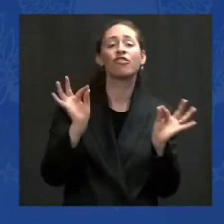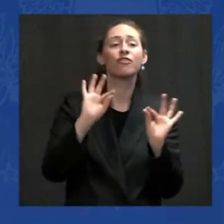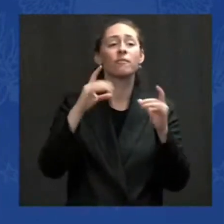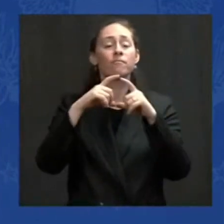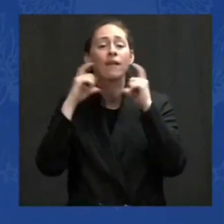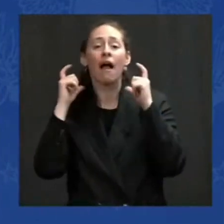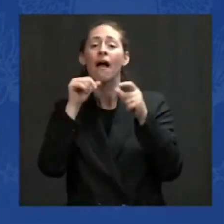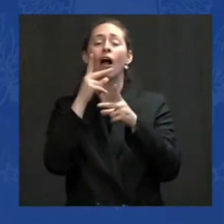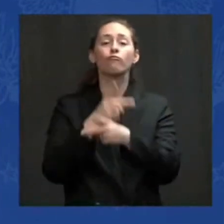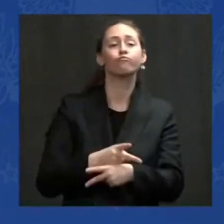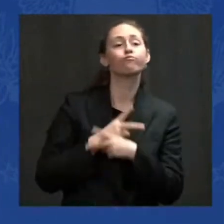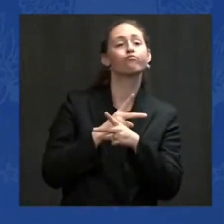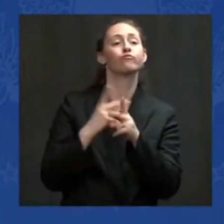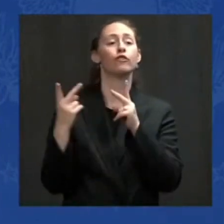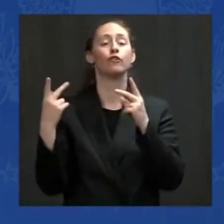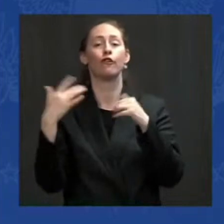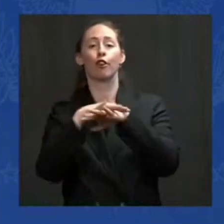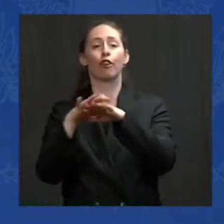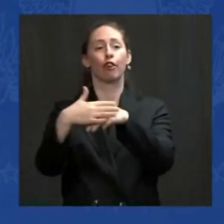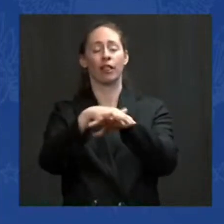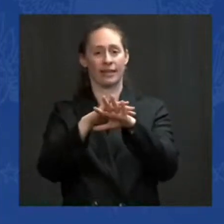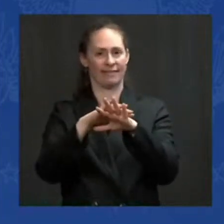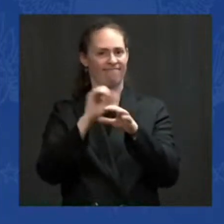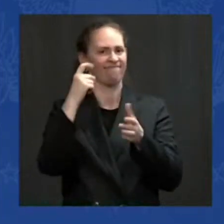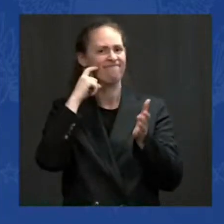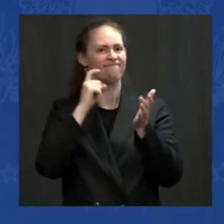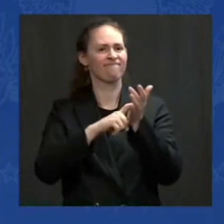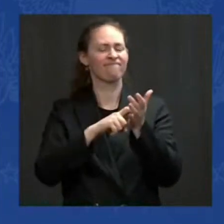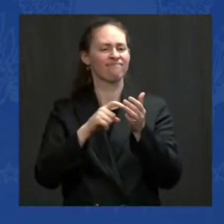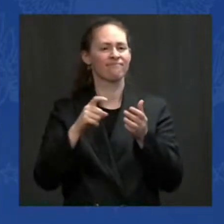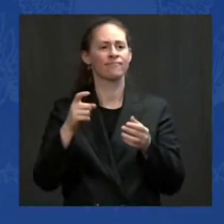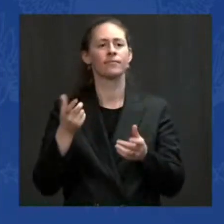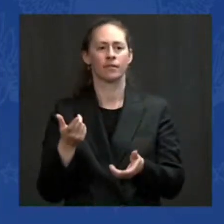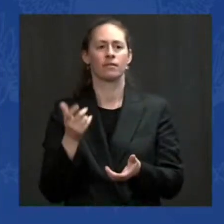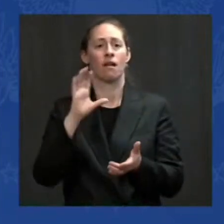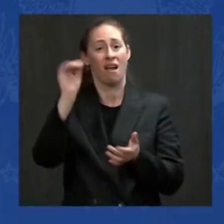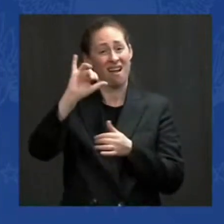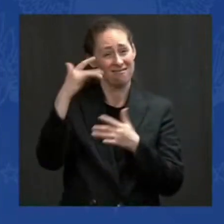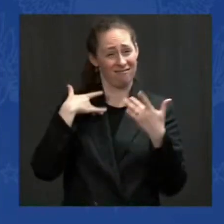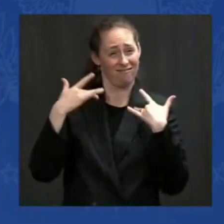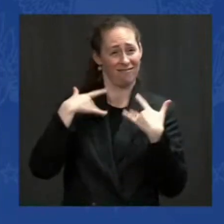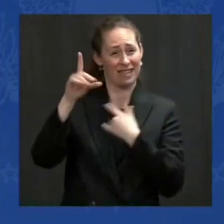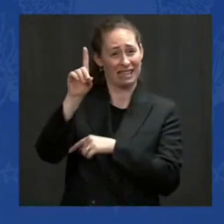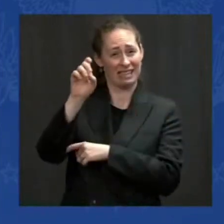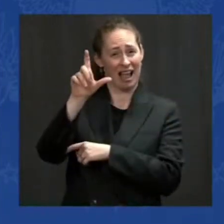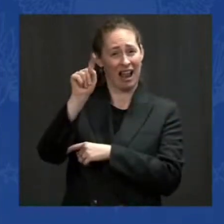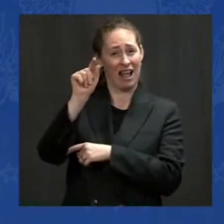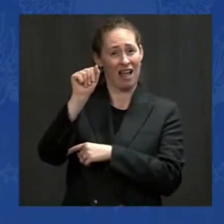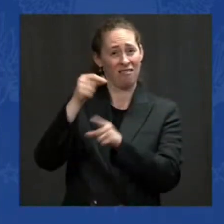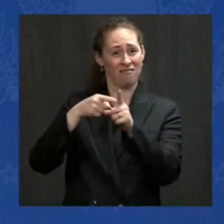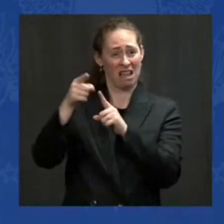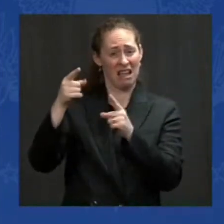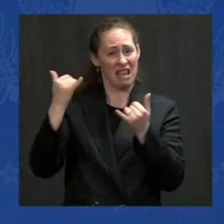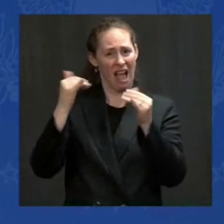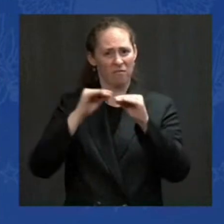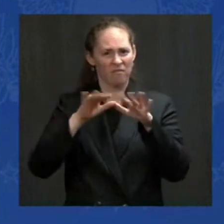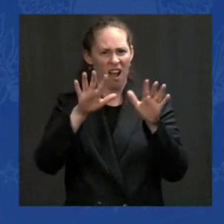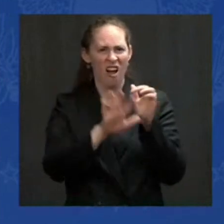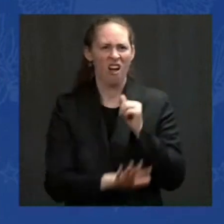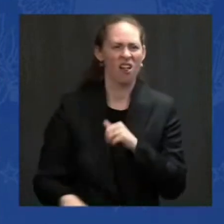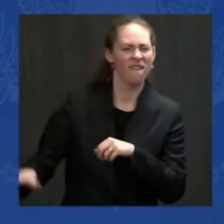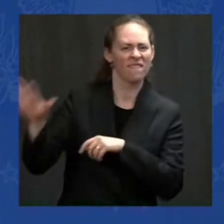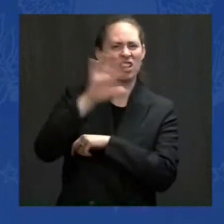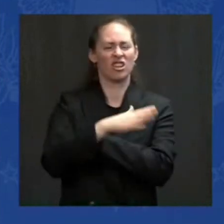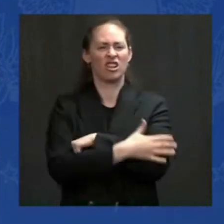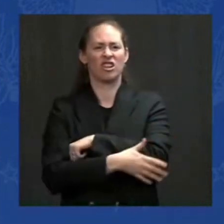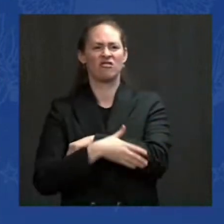Meanwhile, the Delta variant is spreading rapidly throughout the country. This week, the Delta variant is estimated to be the